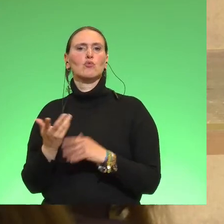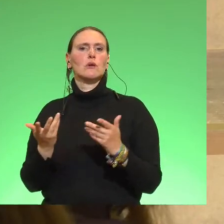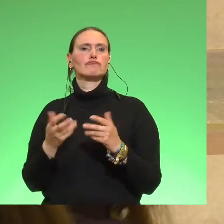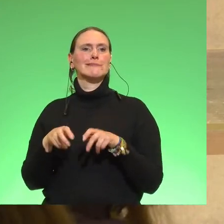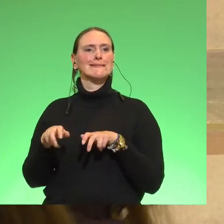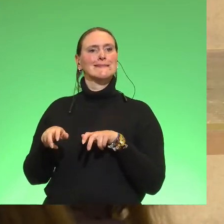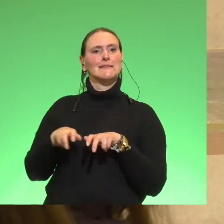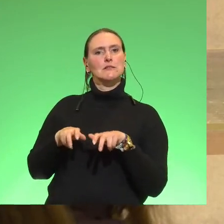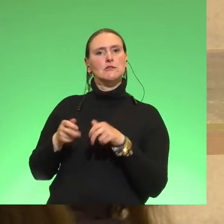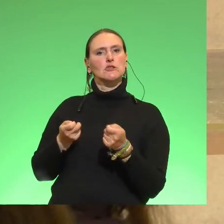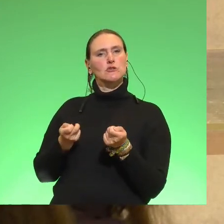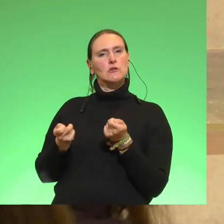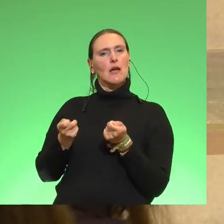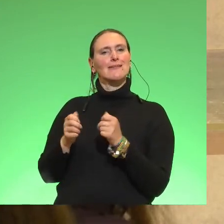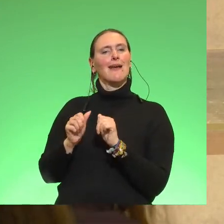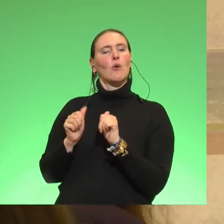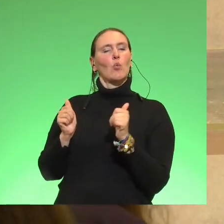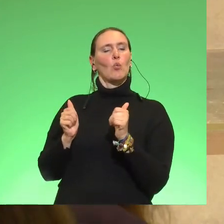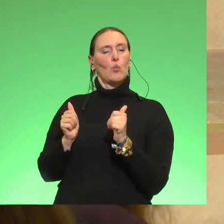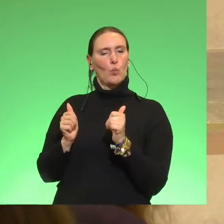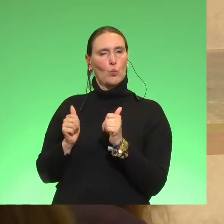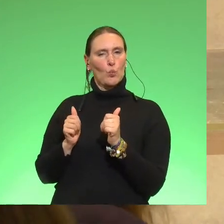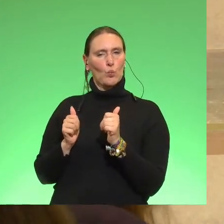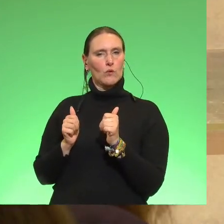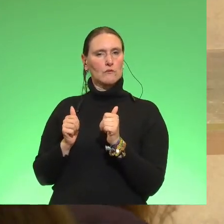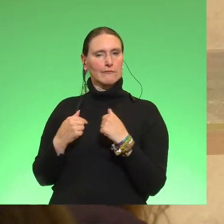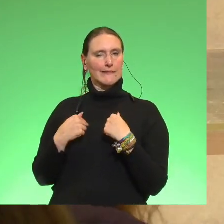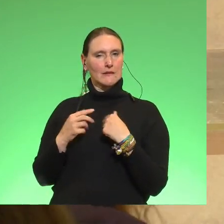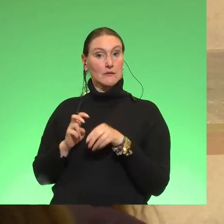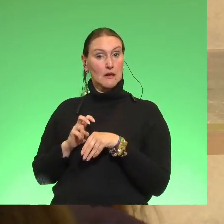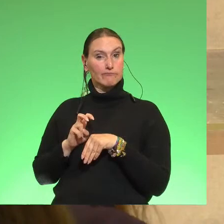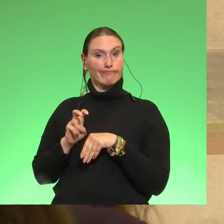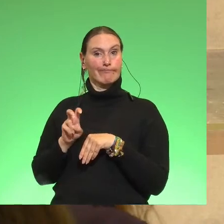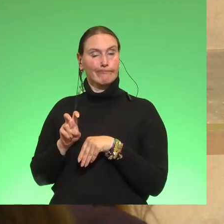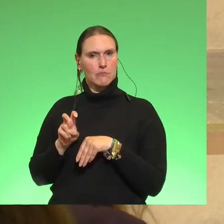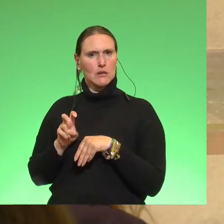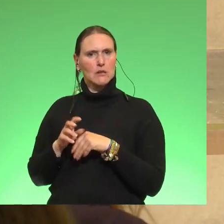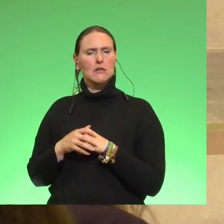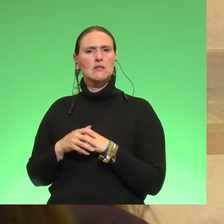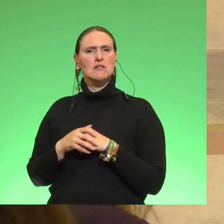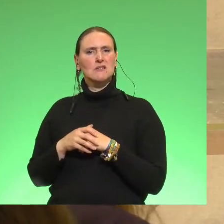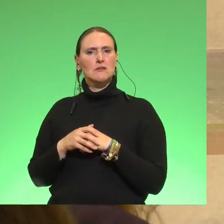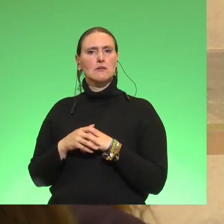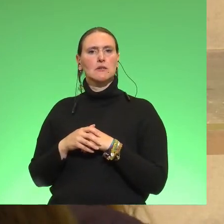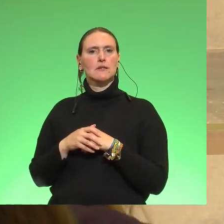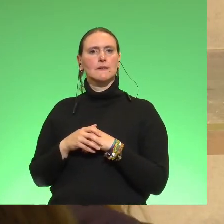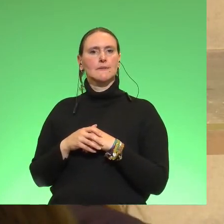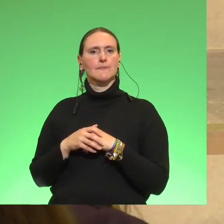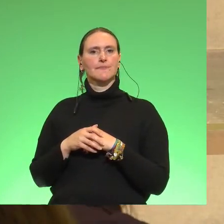I think joining is also probably more humble than strategic,